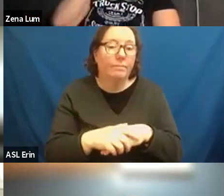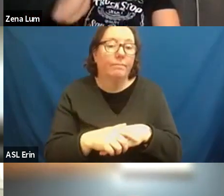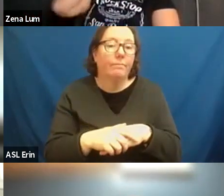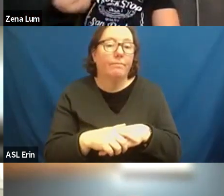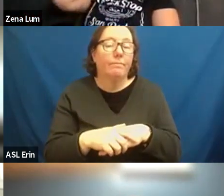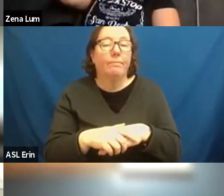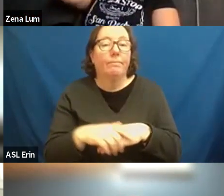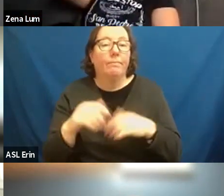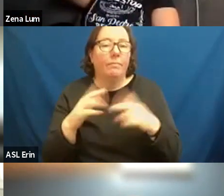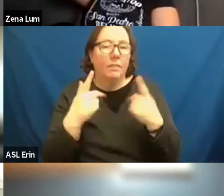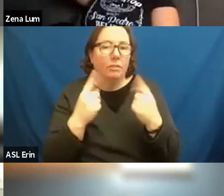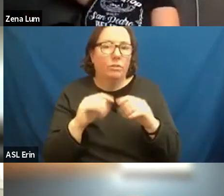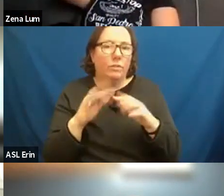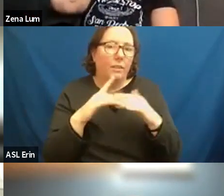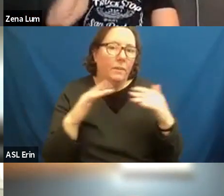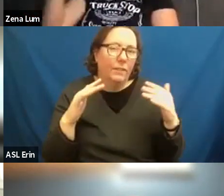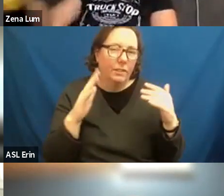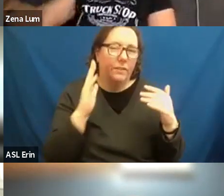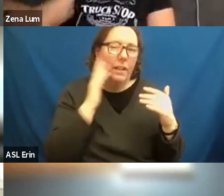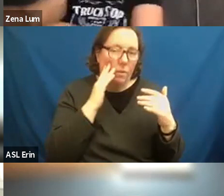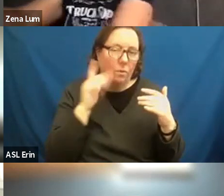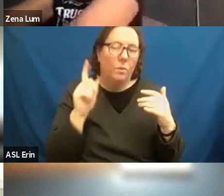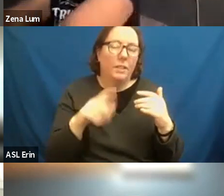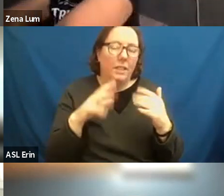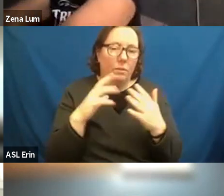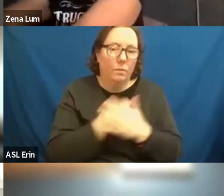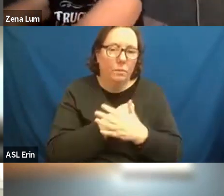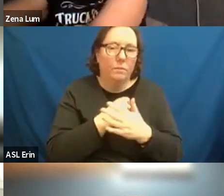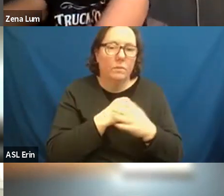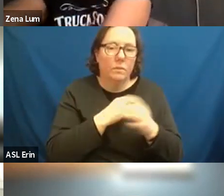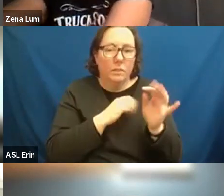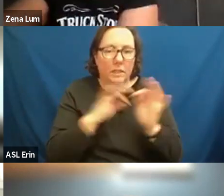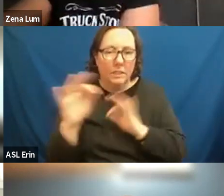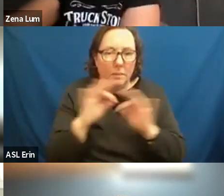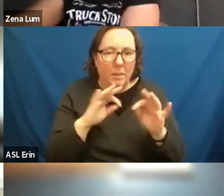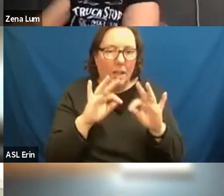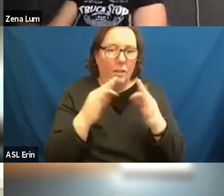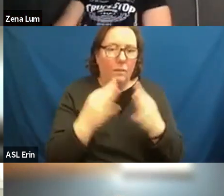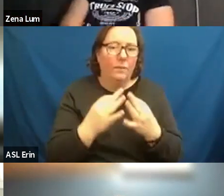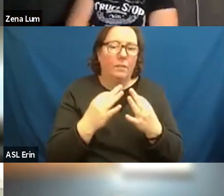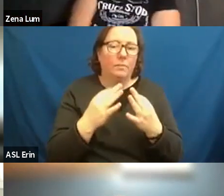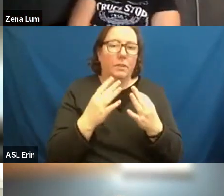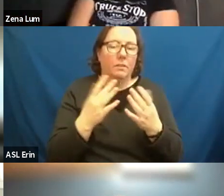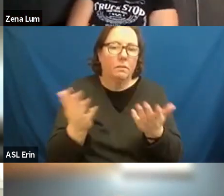seeking to diversify knows it needs to take those steps